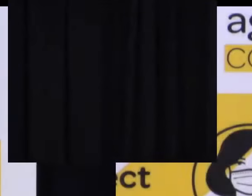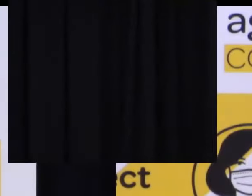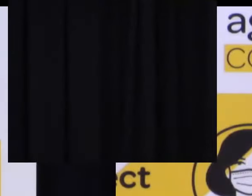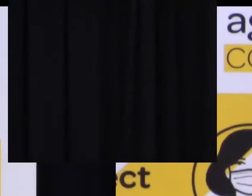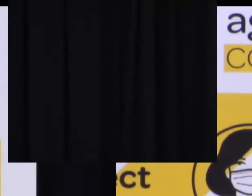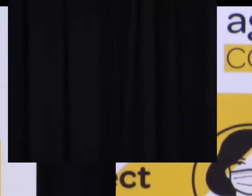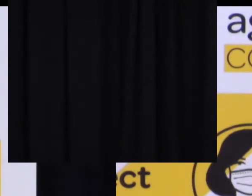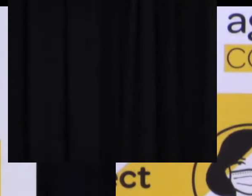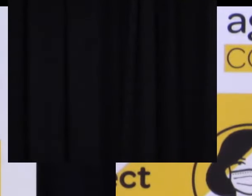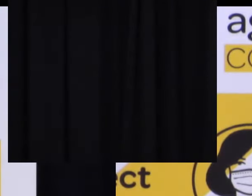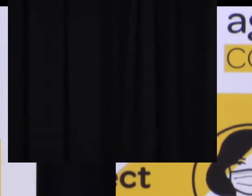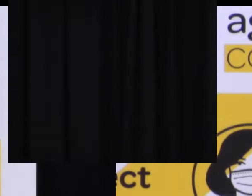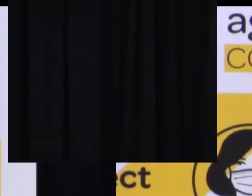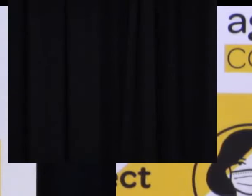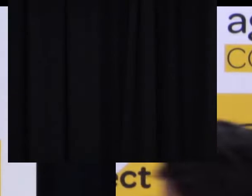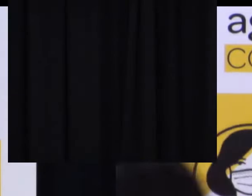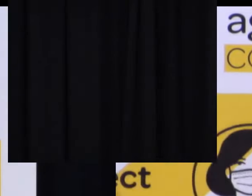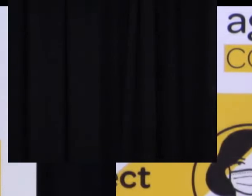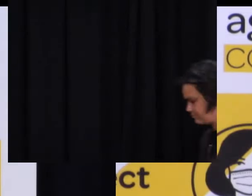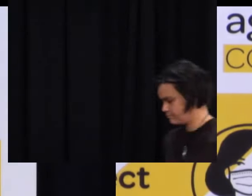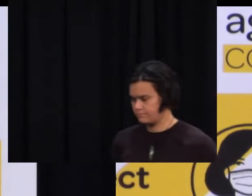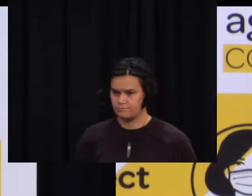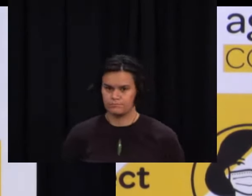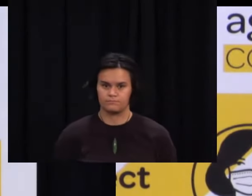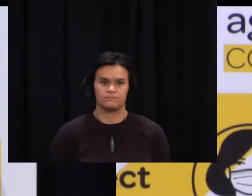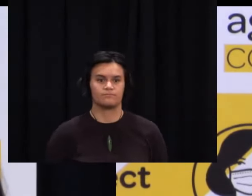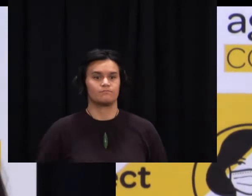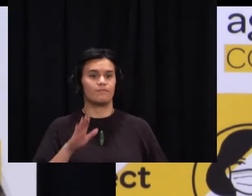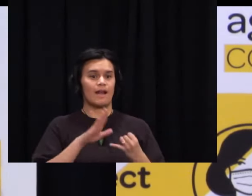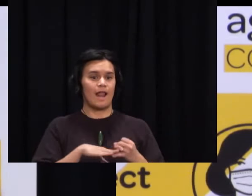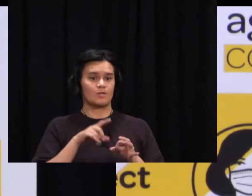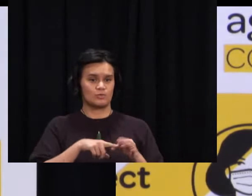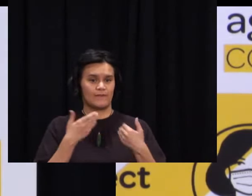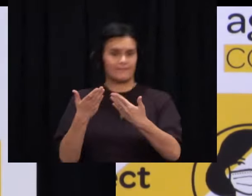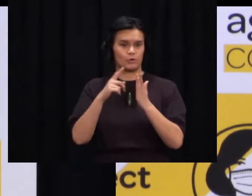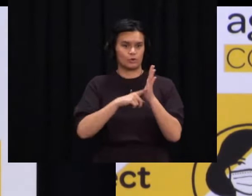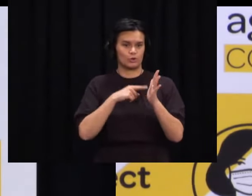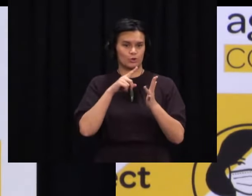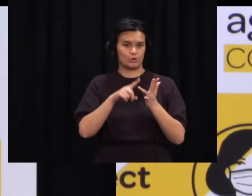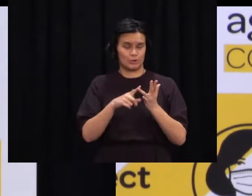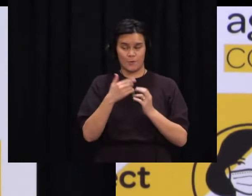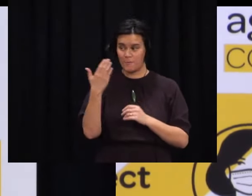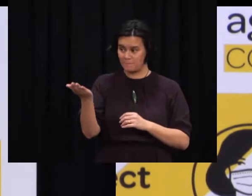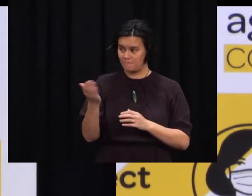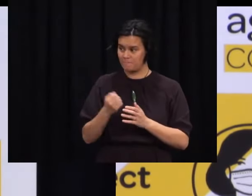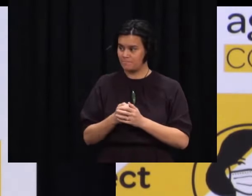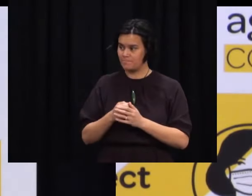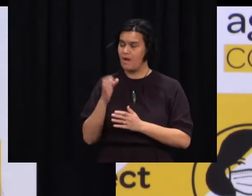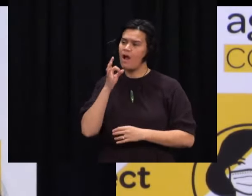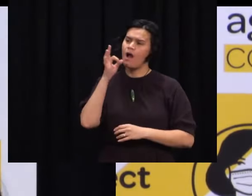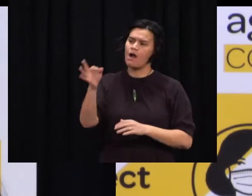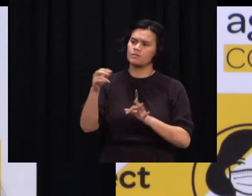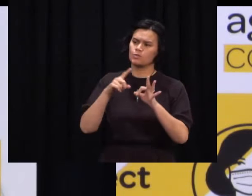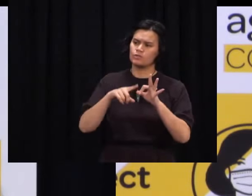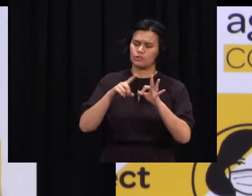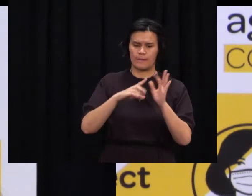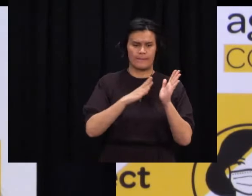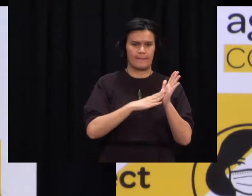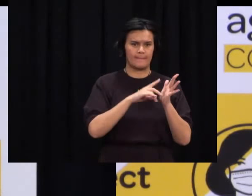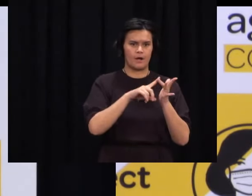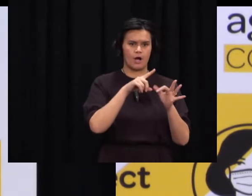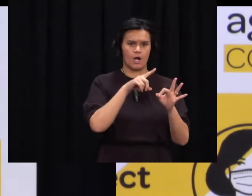finish in the front with, I'm going to finish with Joe, my last question. Yes. My understanding is that the rooms that were left to sort of